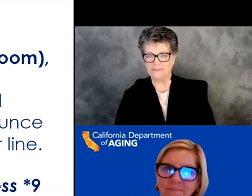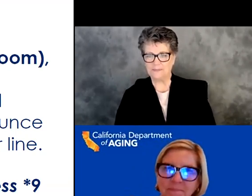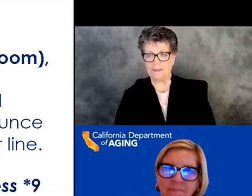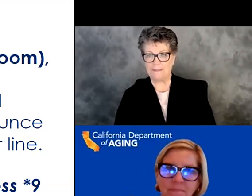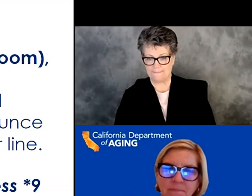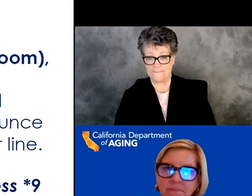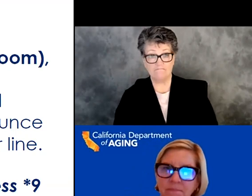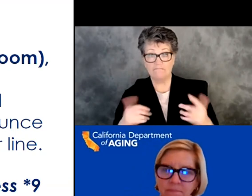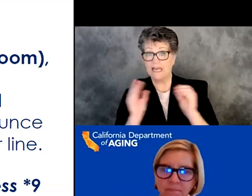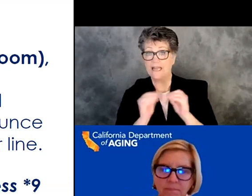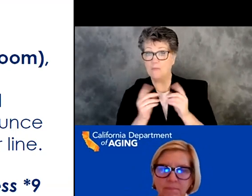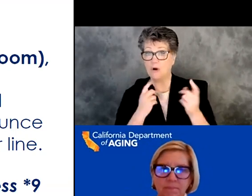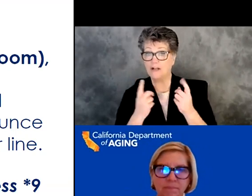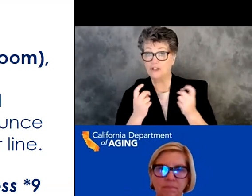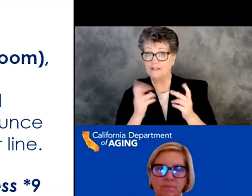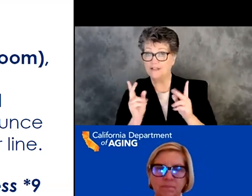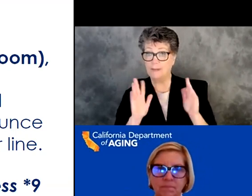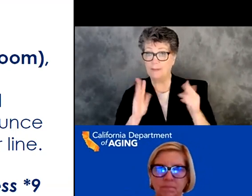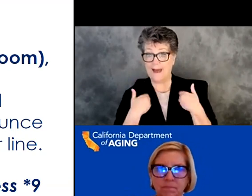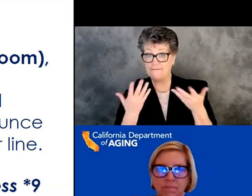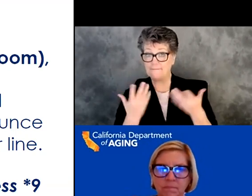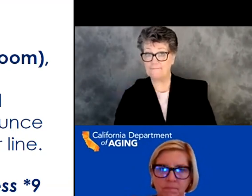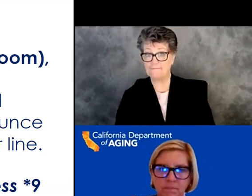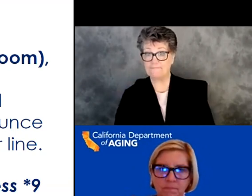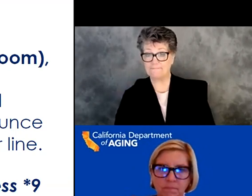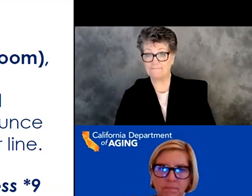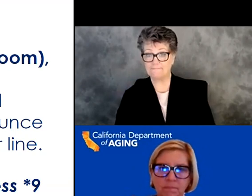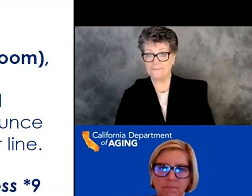Are there any other questions that people have?